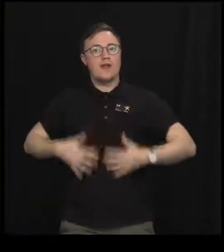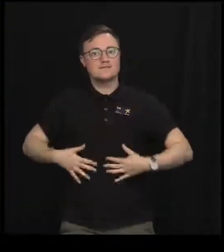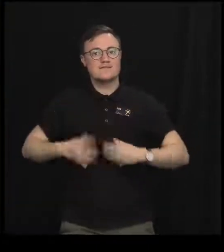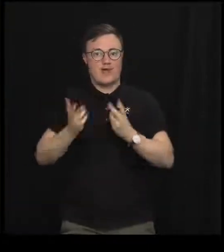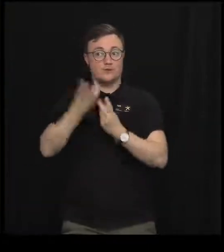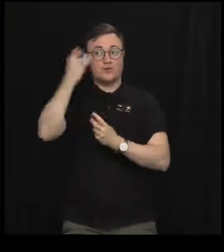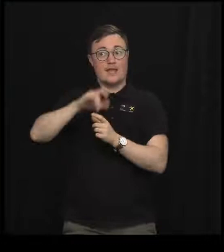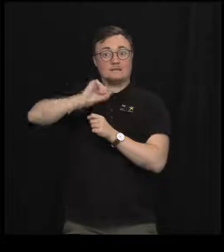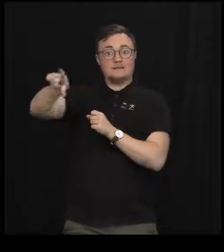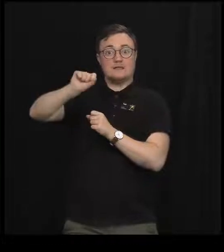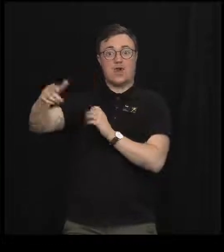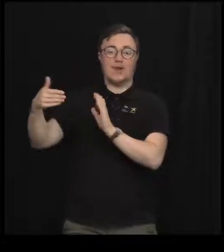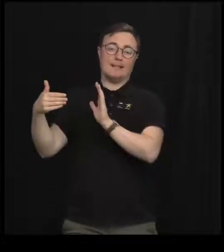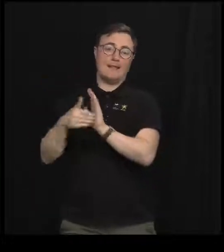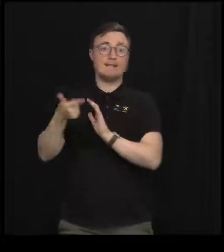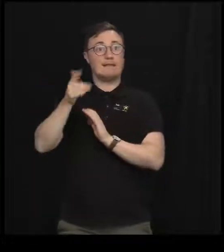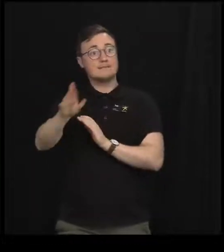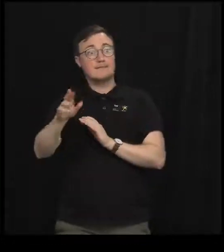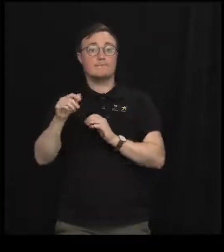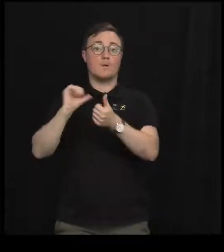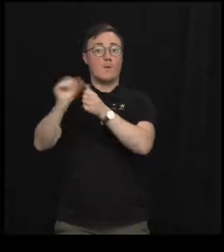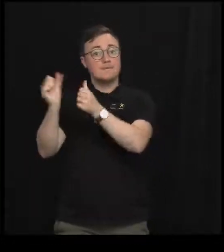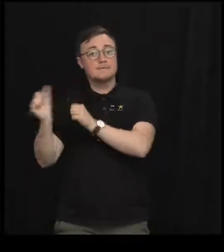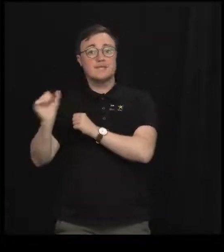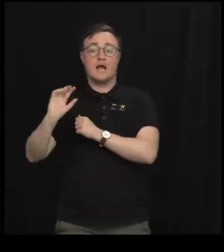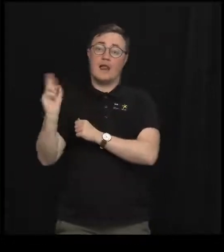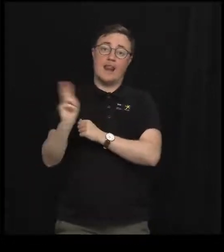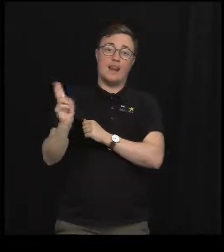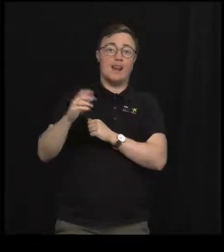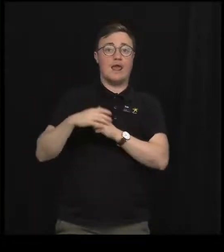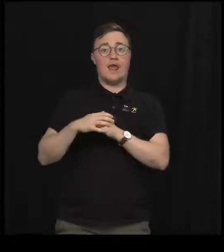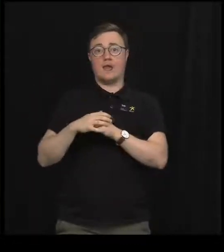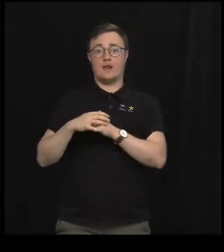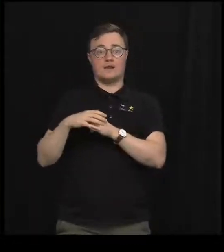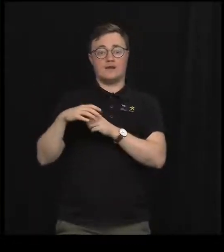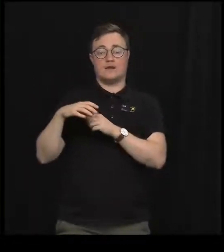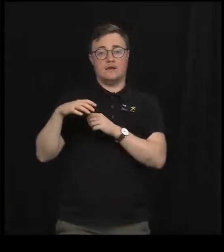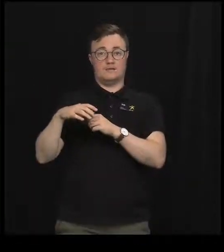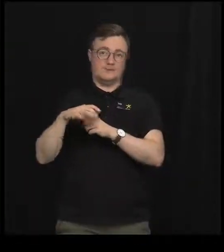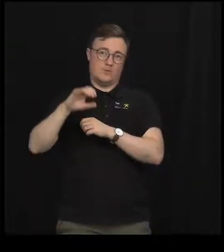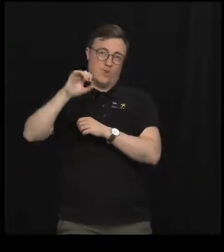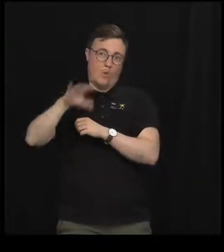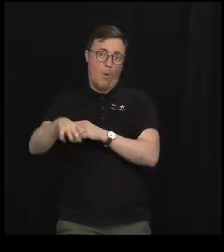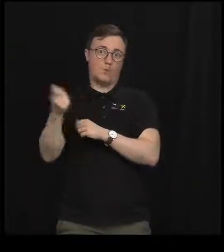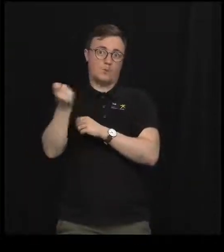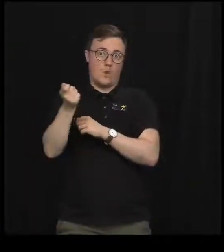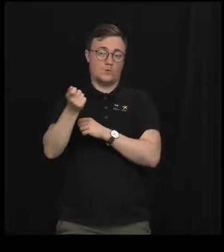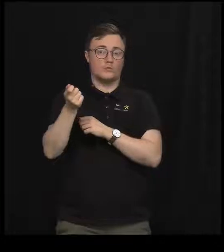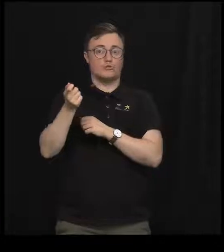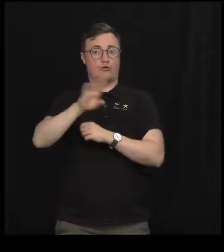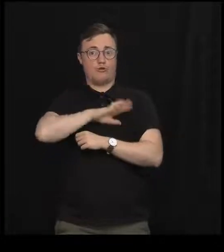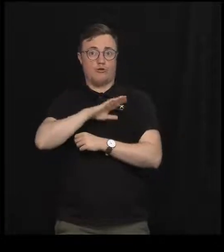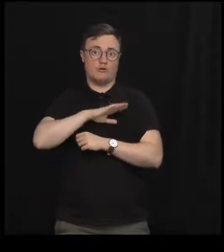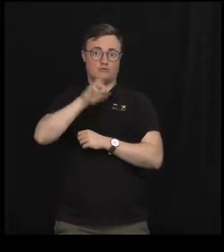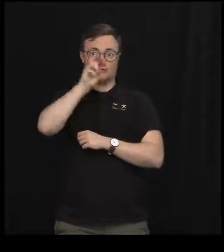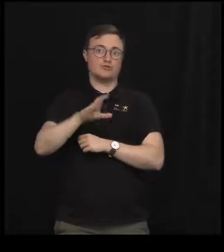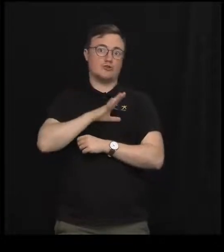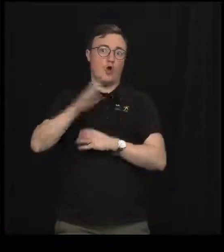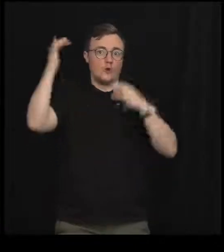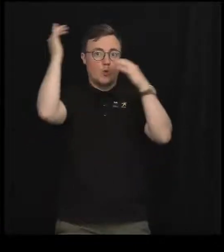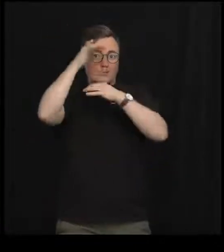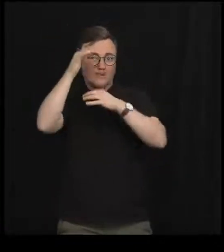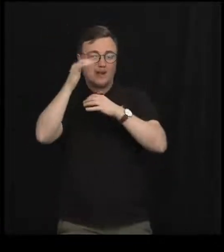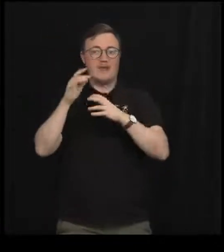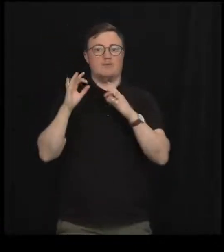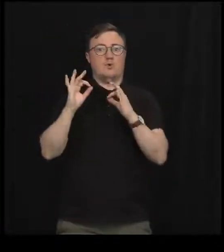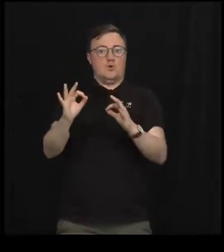us to give them some guidance about, okay, when you have a peer that has this struggle, how can you refer or what can you